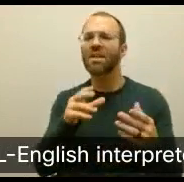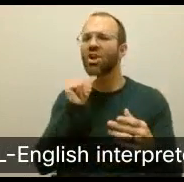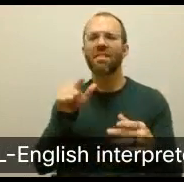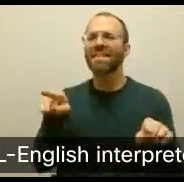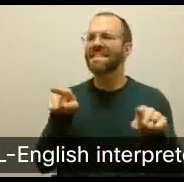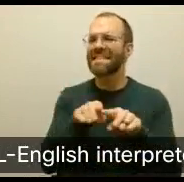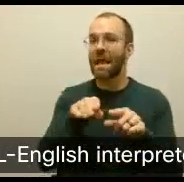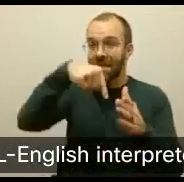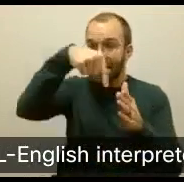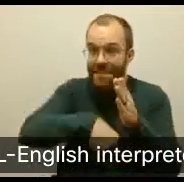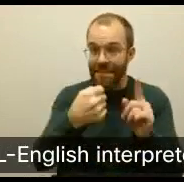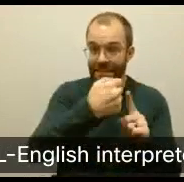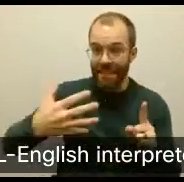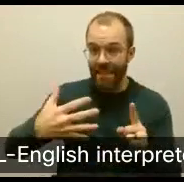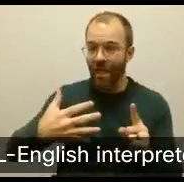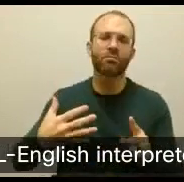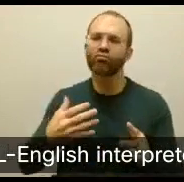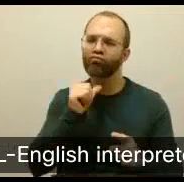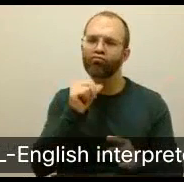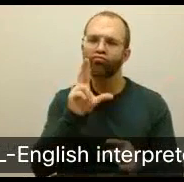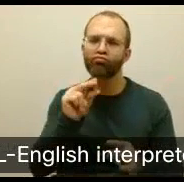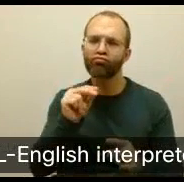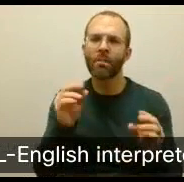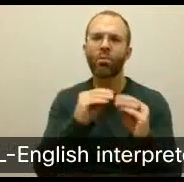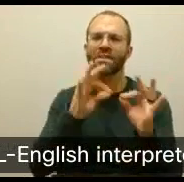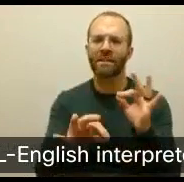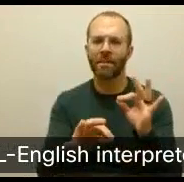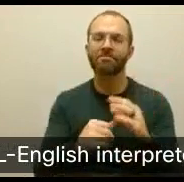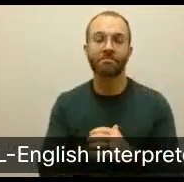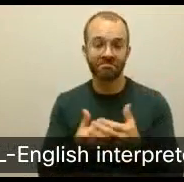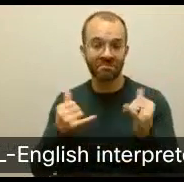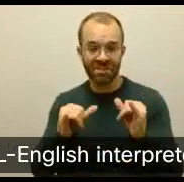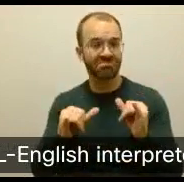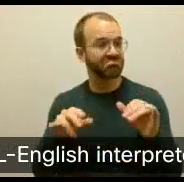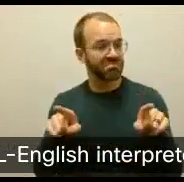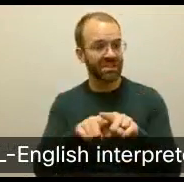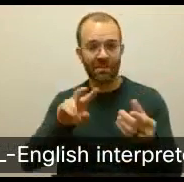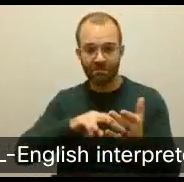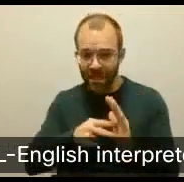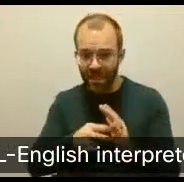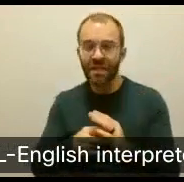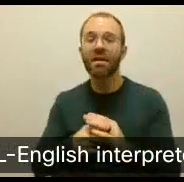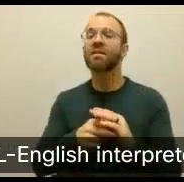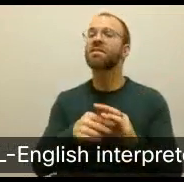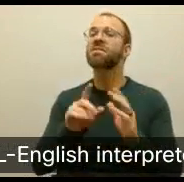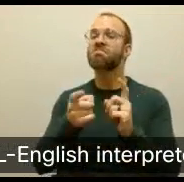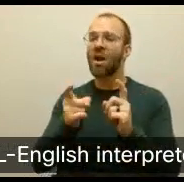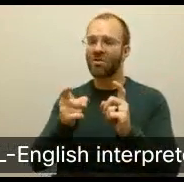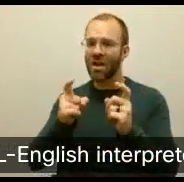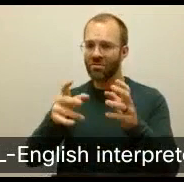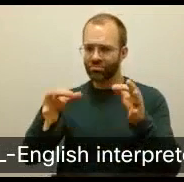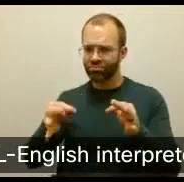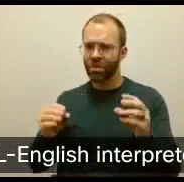detail, so it can still work in this case. We've maintained the original meaning. The paraphrase text is simpler and more